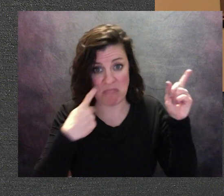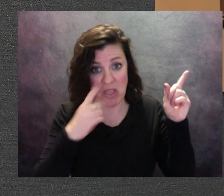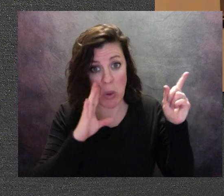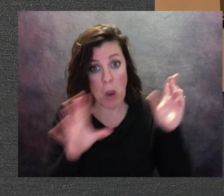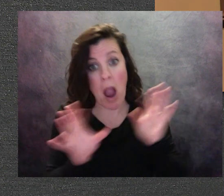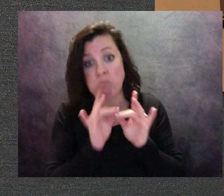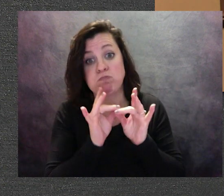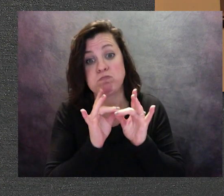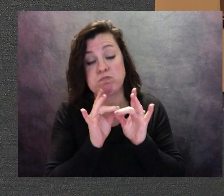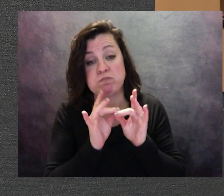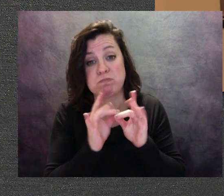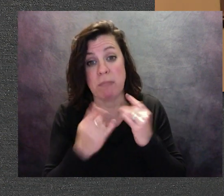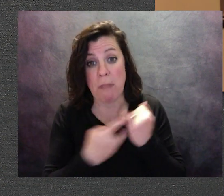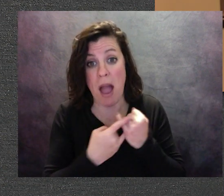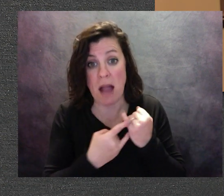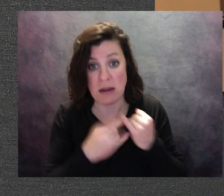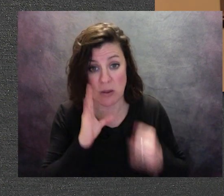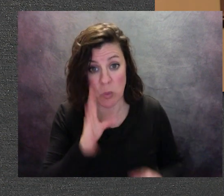Really? You think?